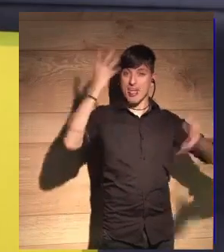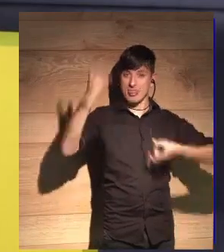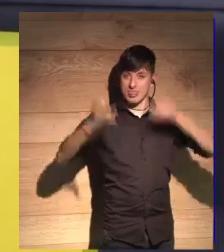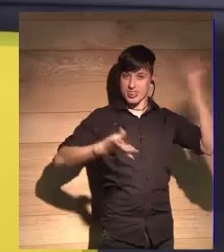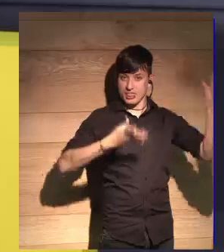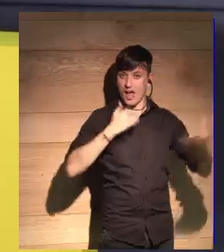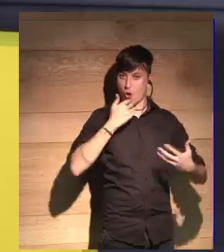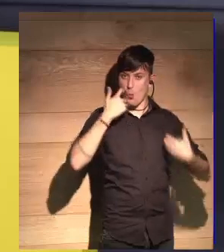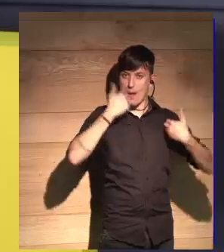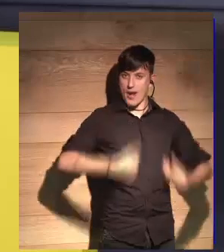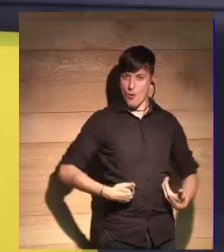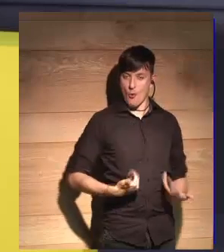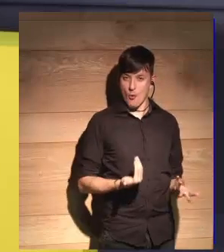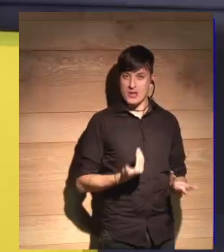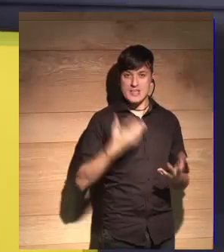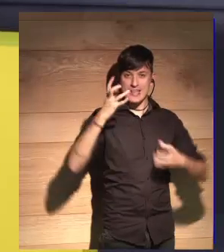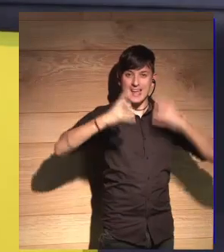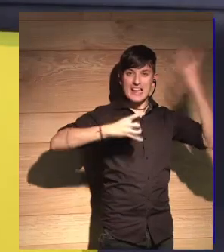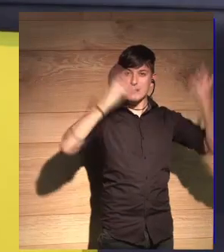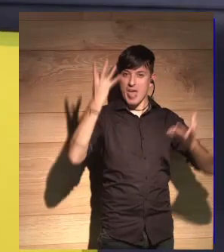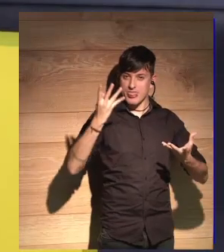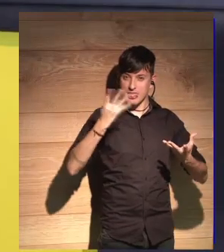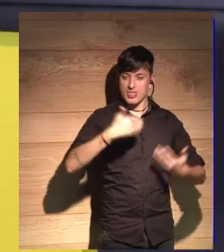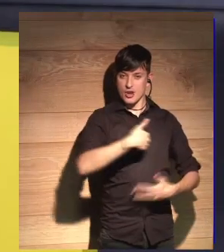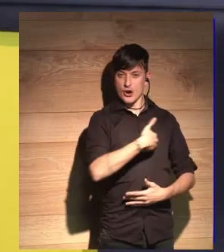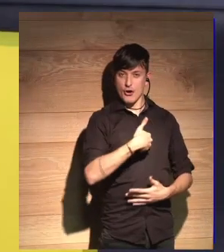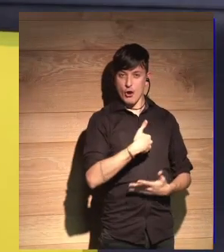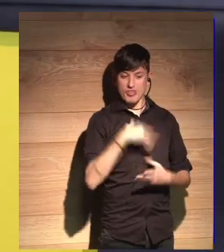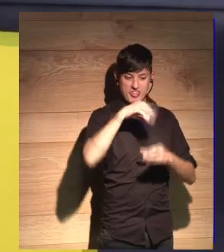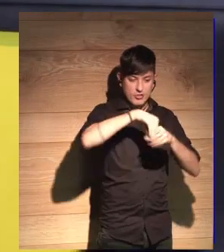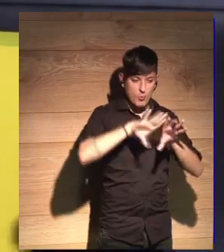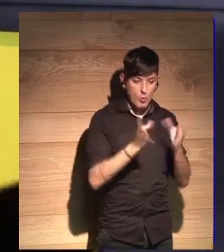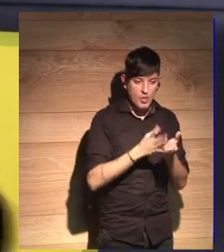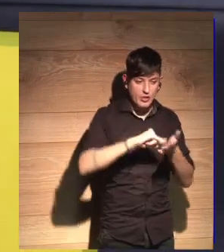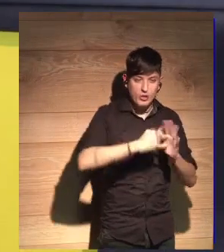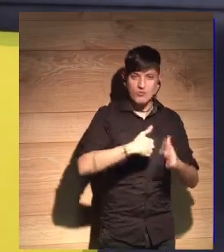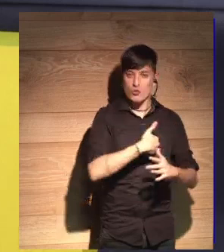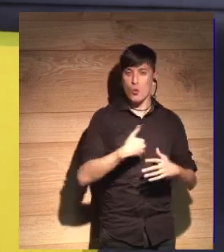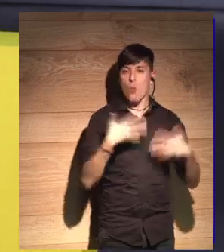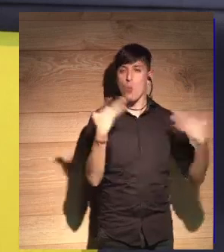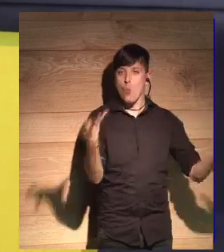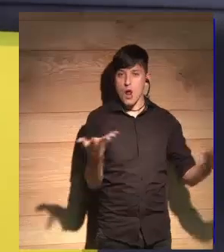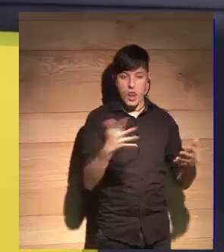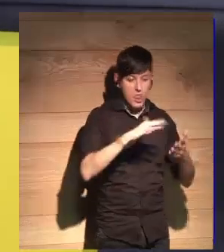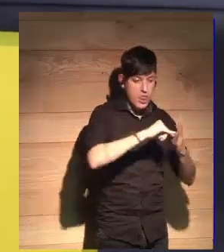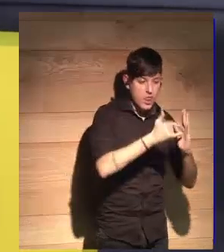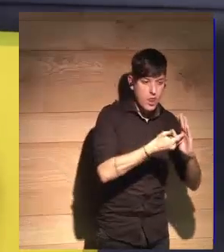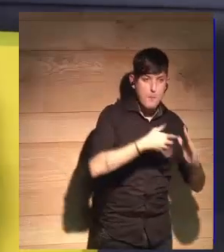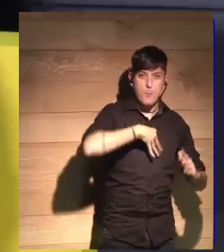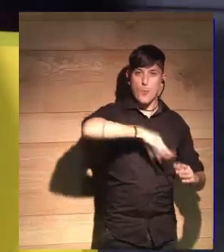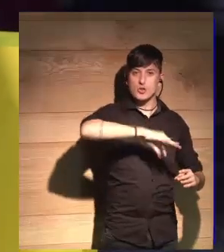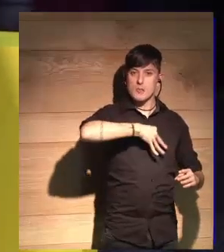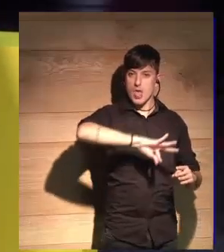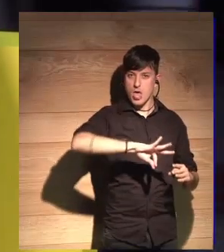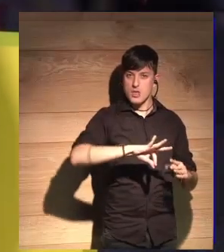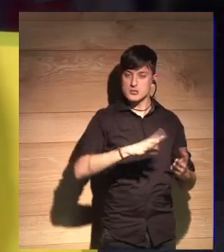creativity. And what role should creativity play in this technological universe, and what